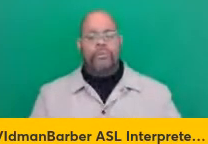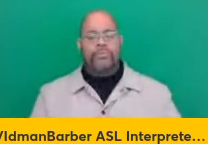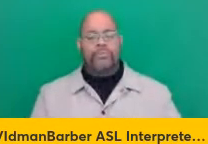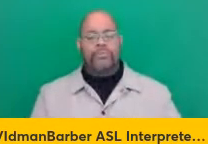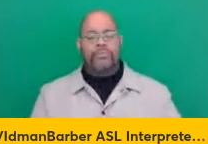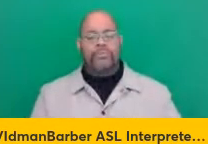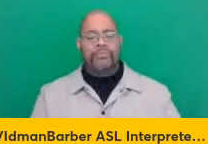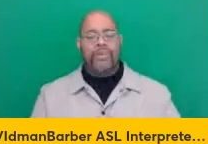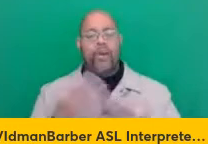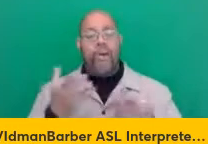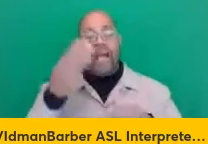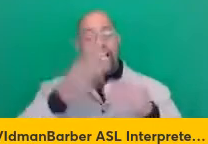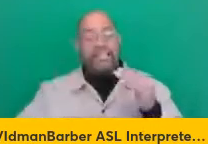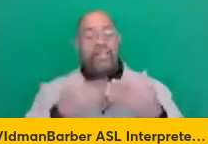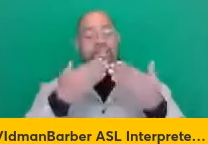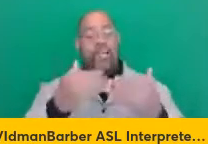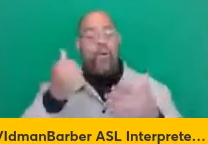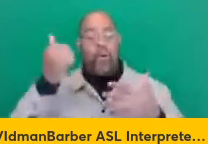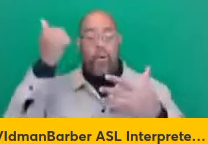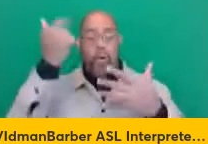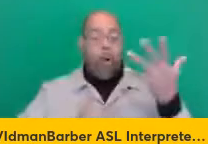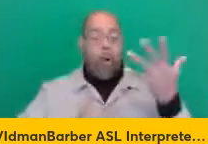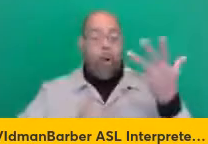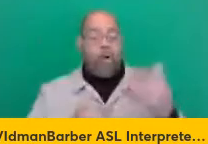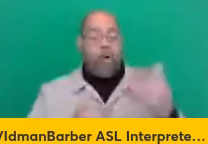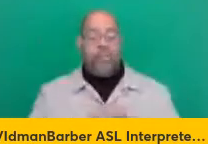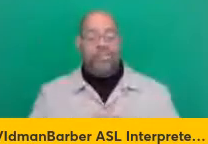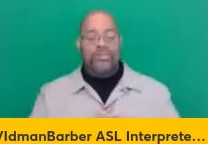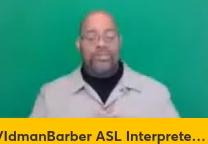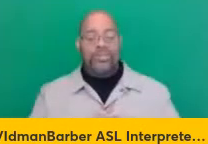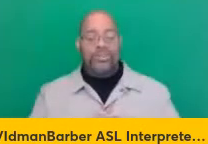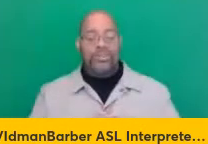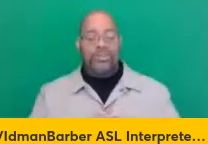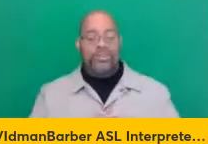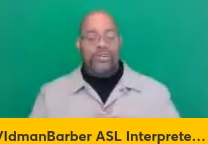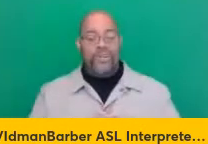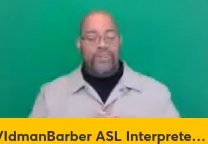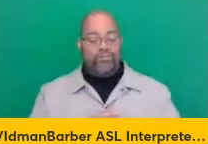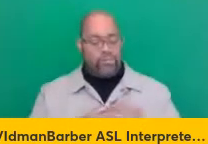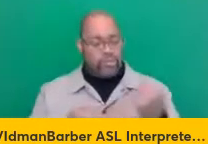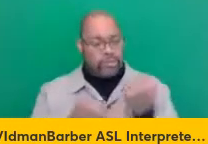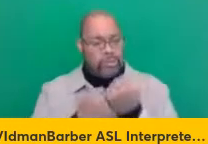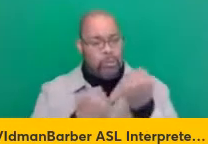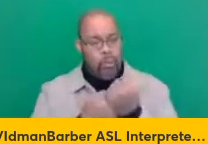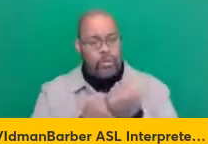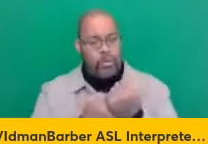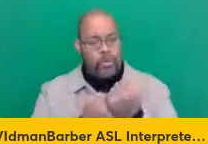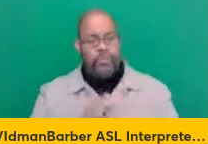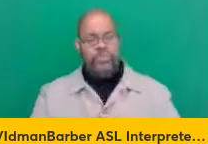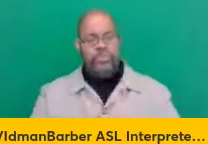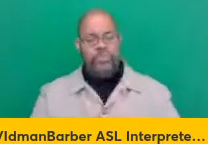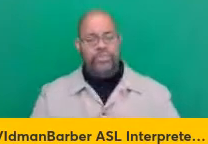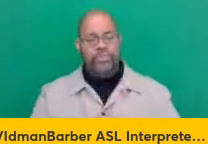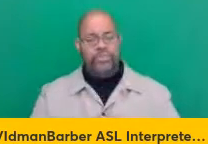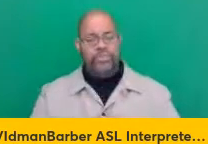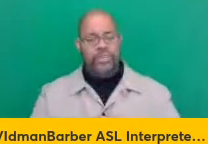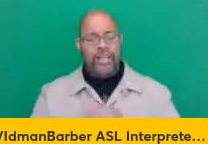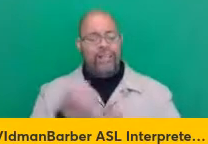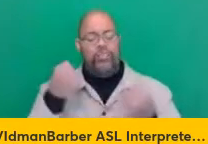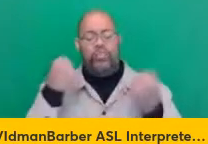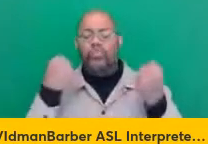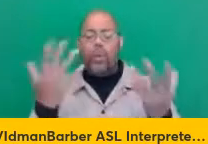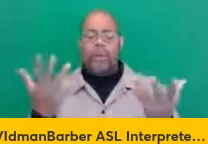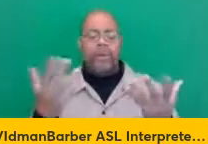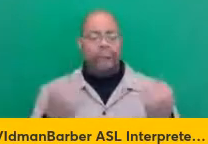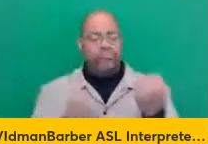I would like to end by thanking all our funders We have so many funders